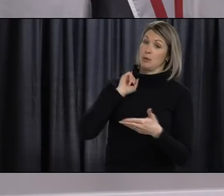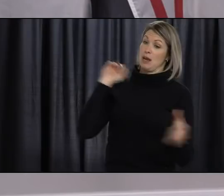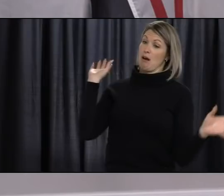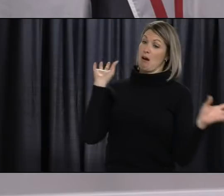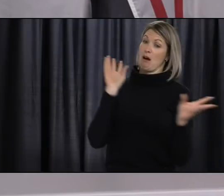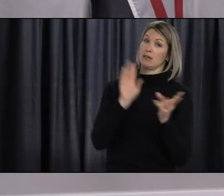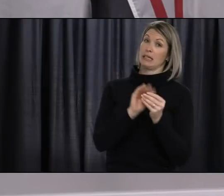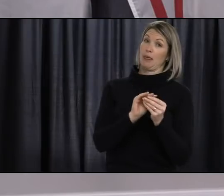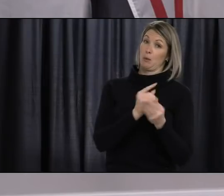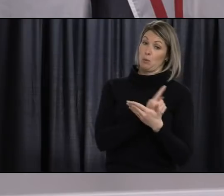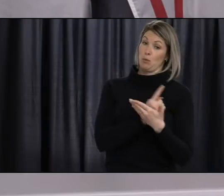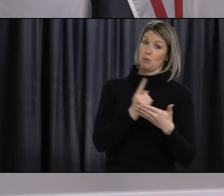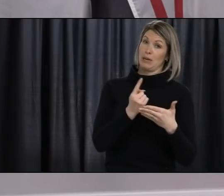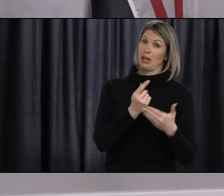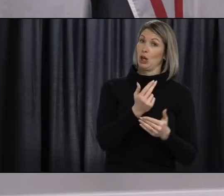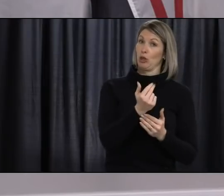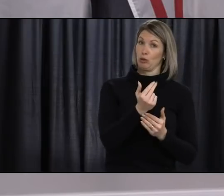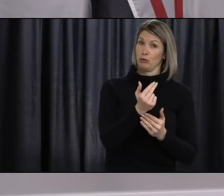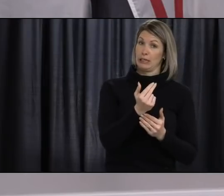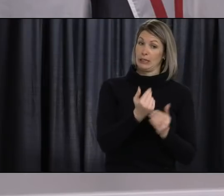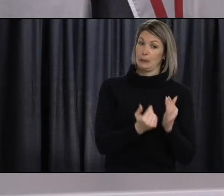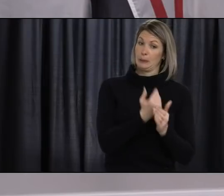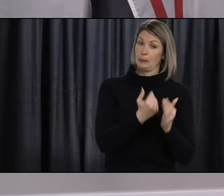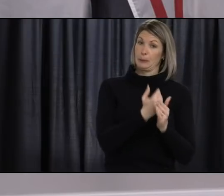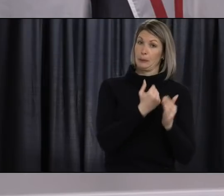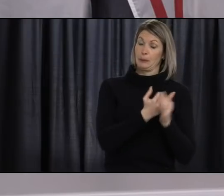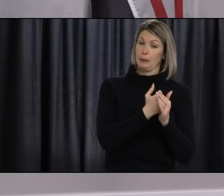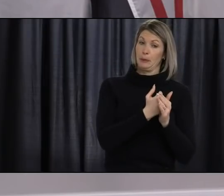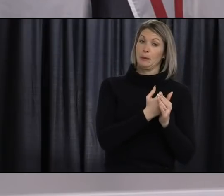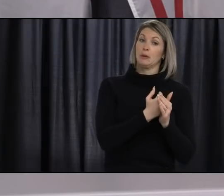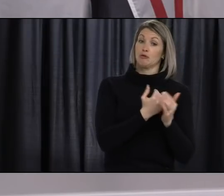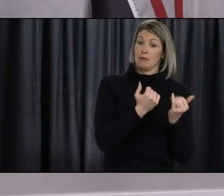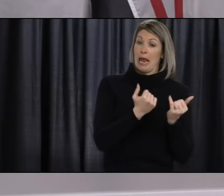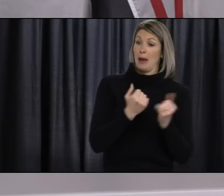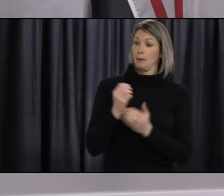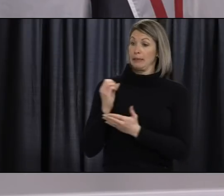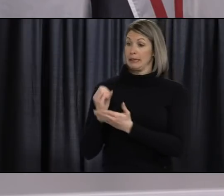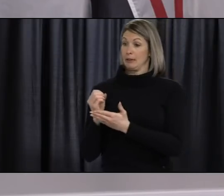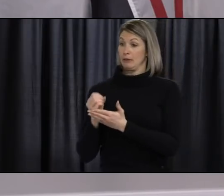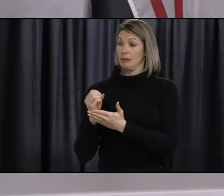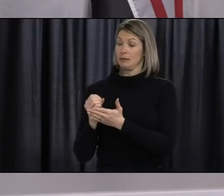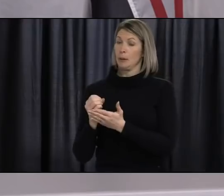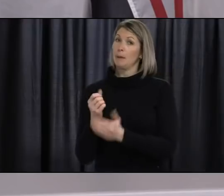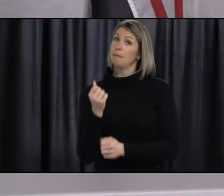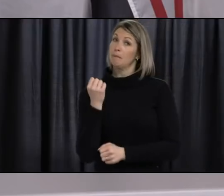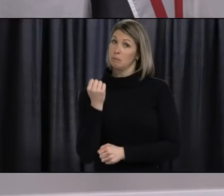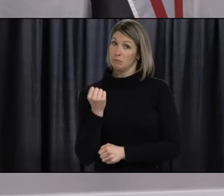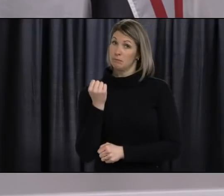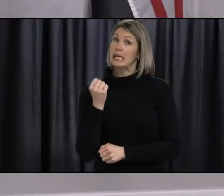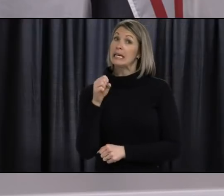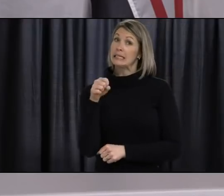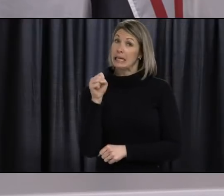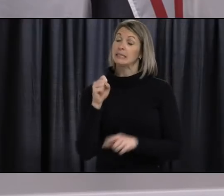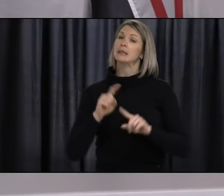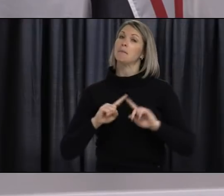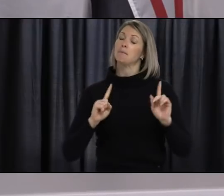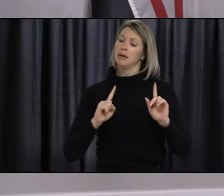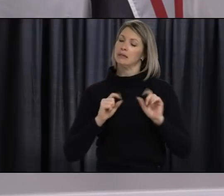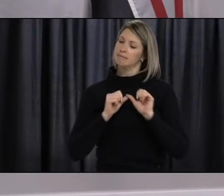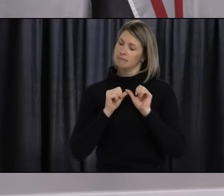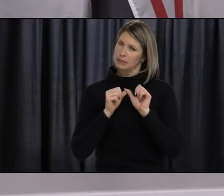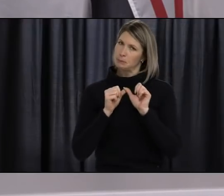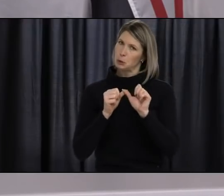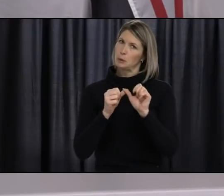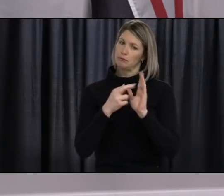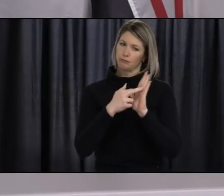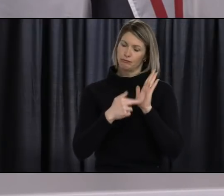let up. We had to stay the course and continue to follow the guidelines, that she's put in place. But I do want to say thank you for all